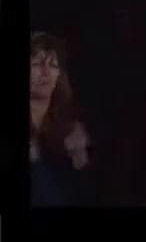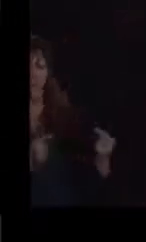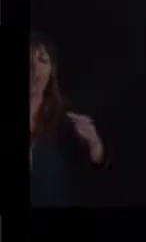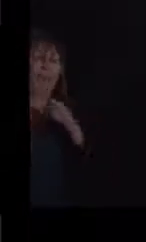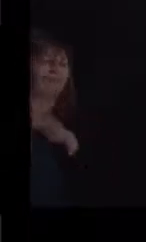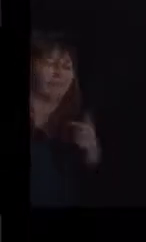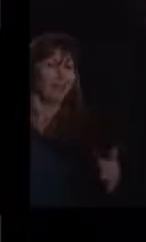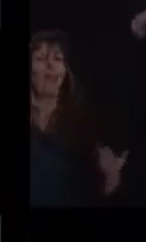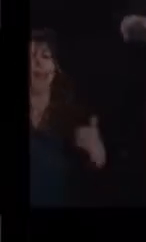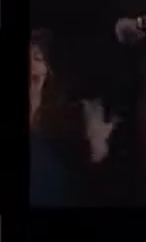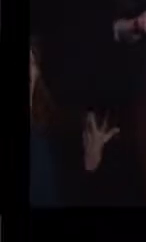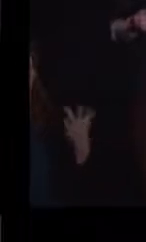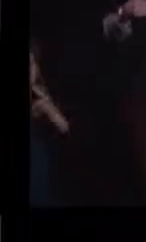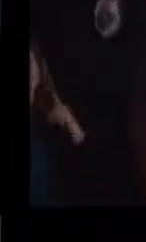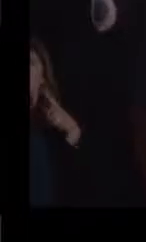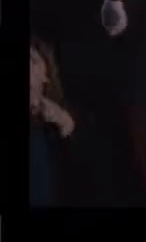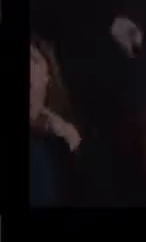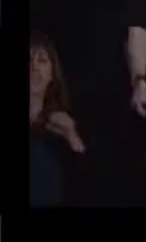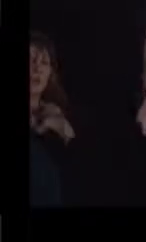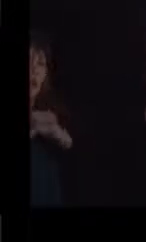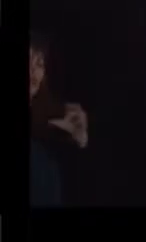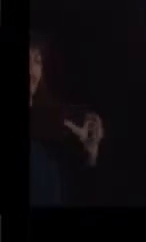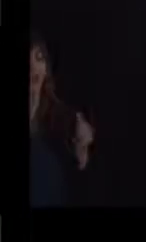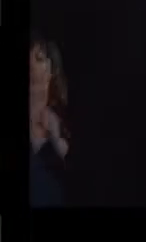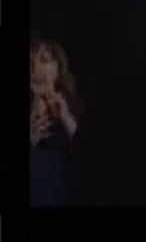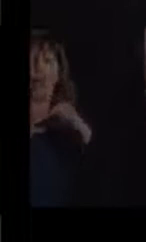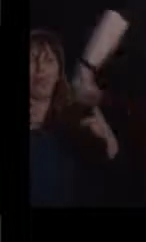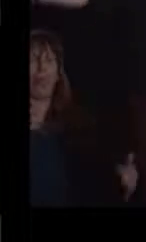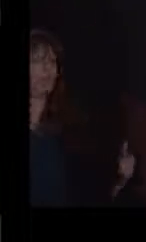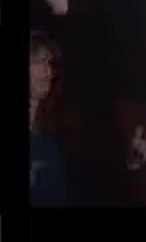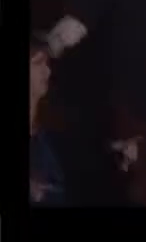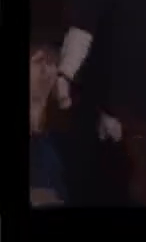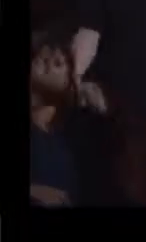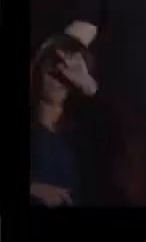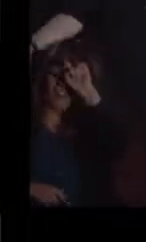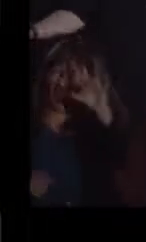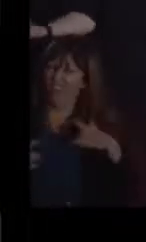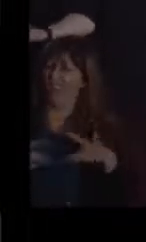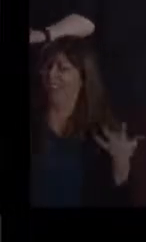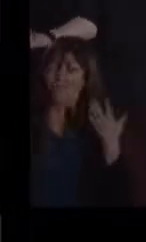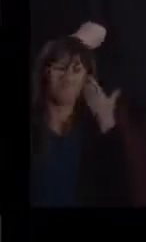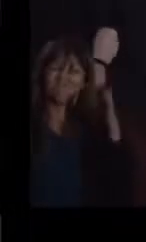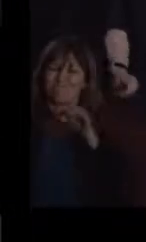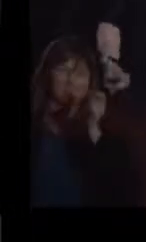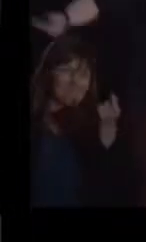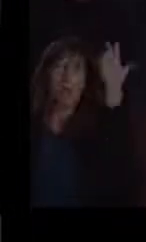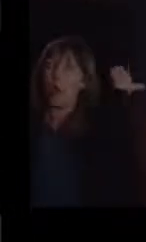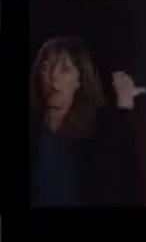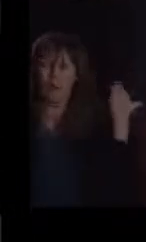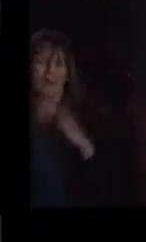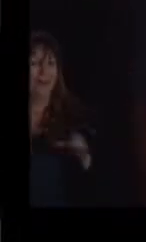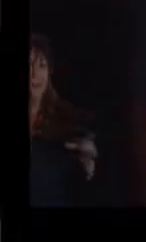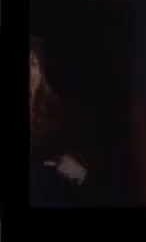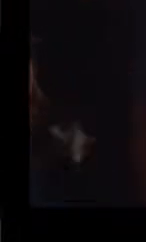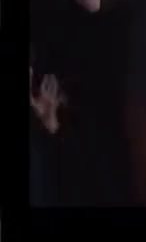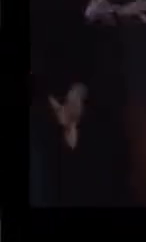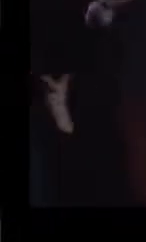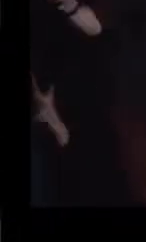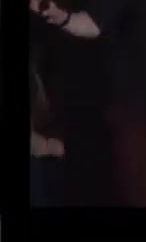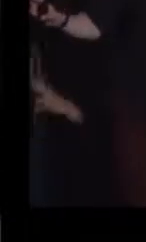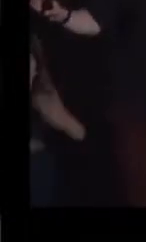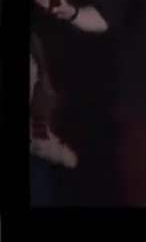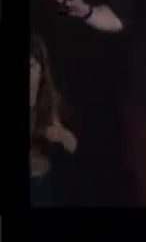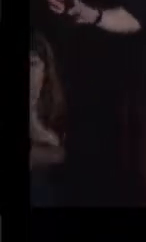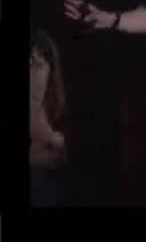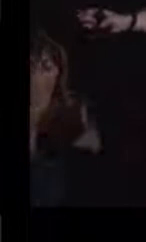that's actually there's a cross promotion with a whatever, she'll be like, I don't know what you're talking about. But Mum, my name's in a